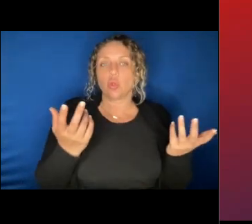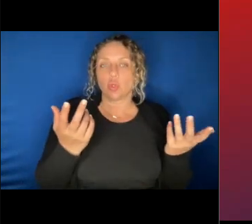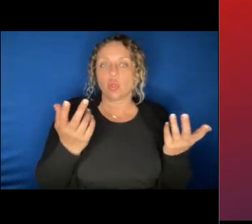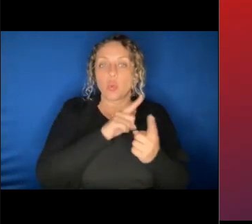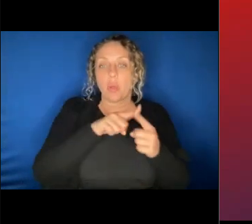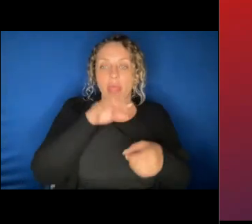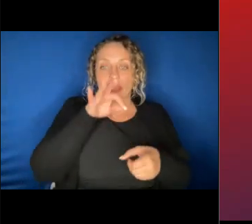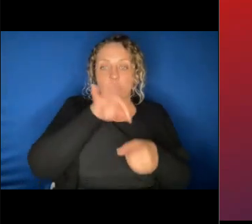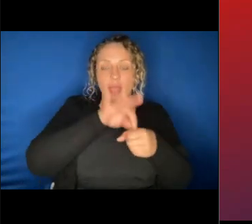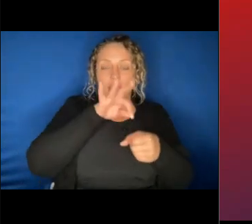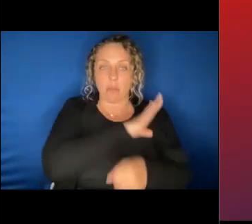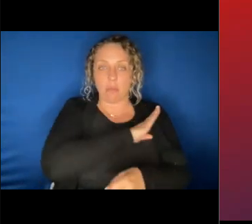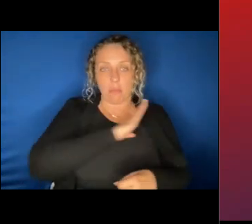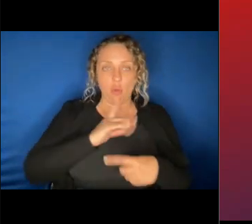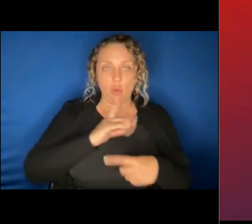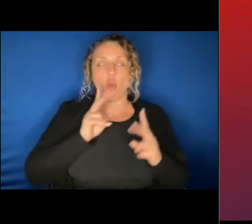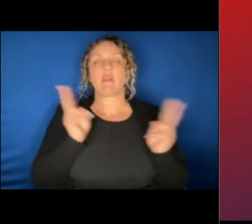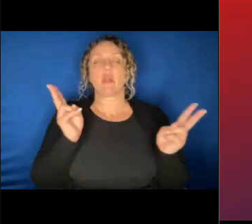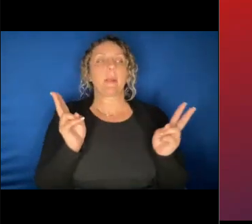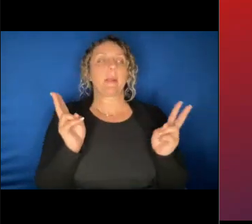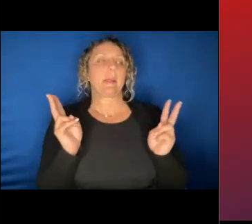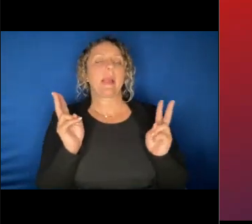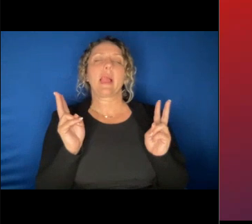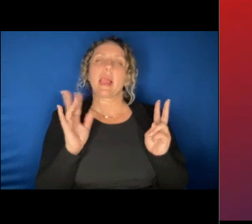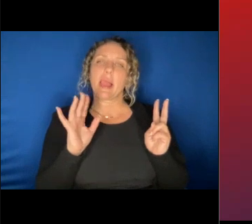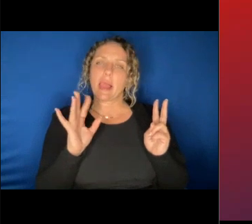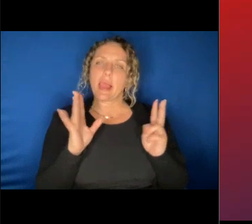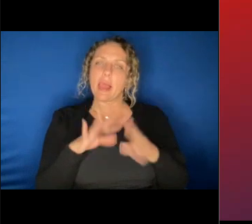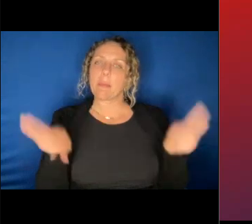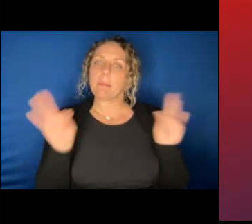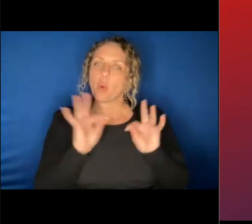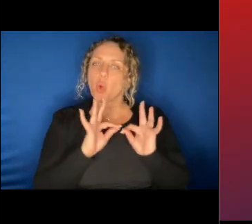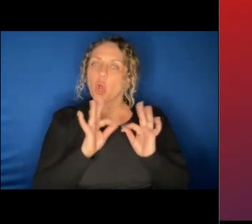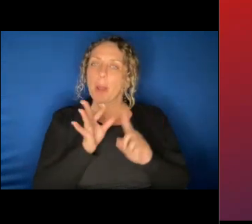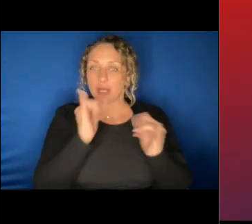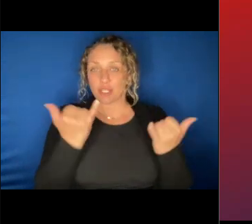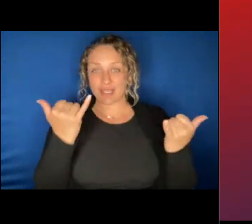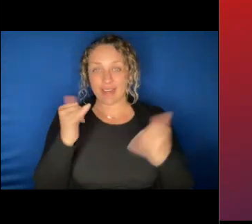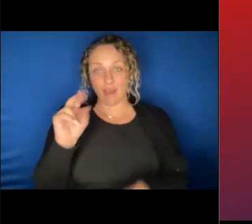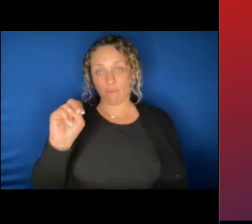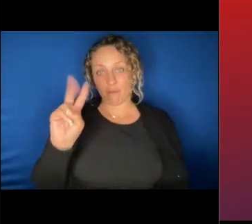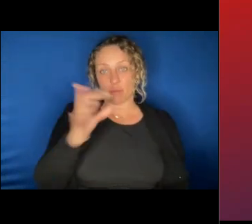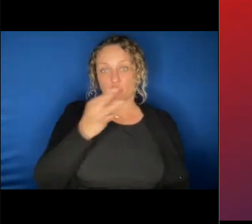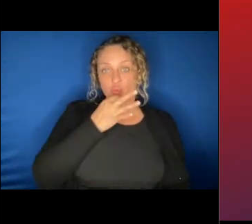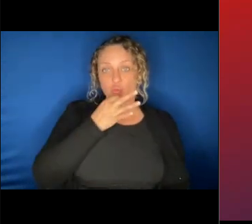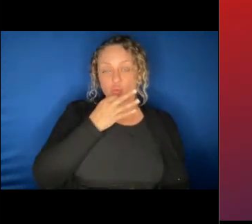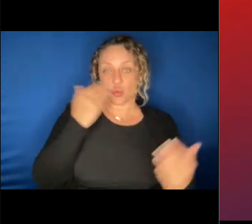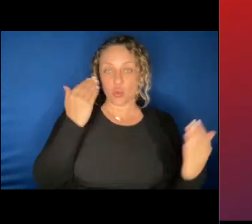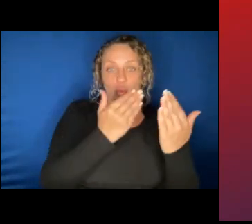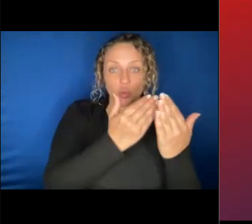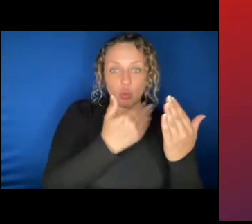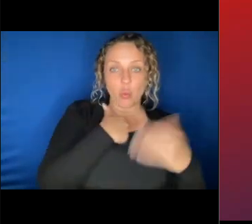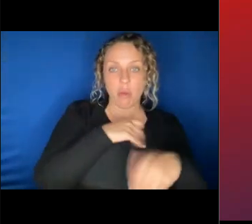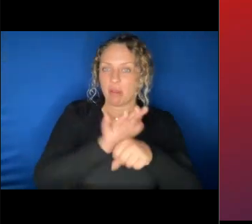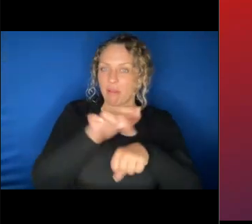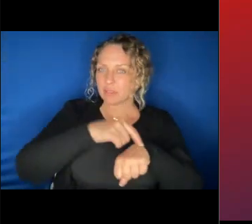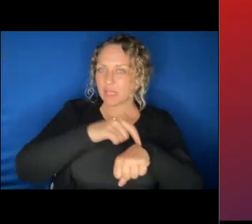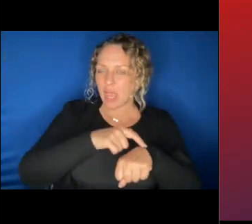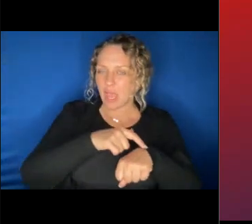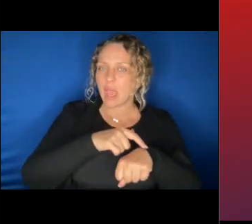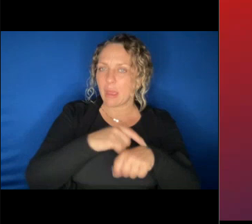elections board, elections are very, important, especially coming up in November. So will there be enough time